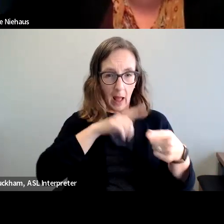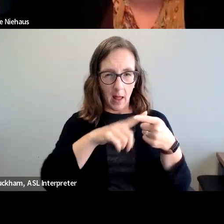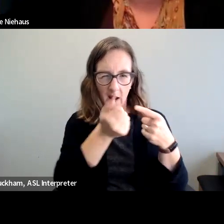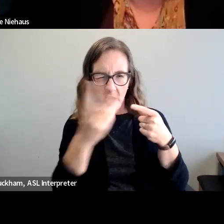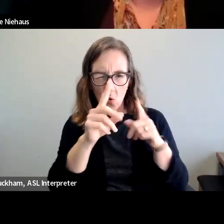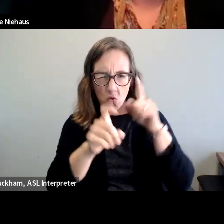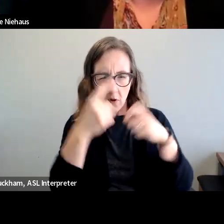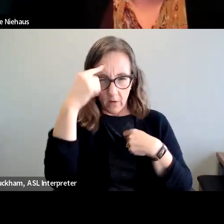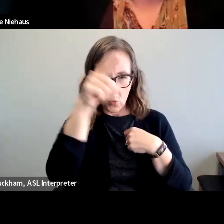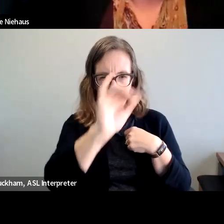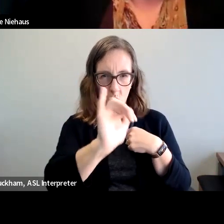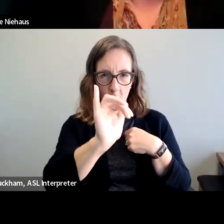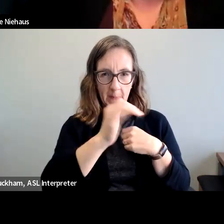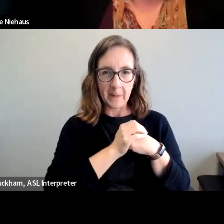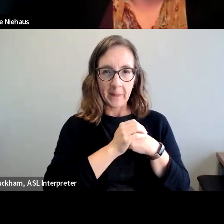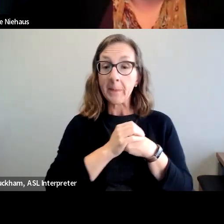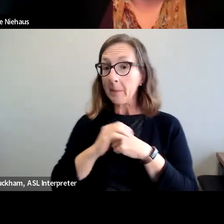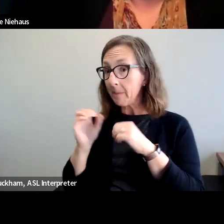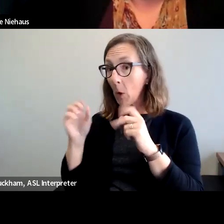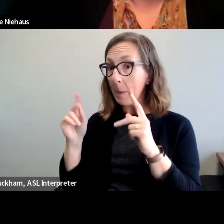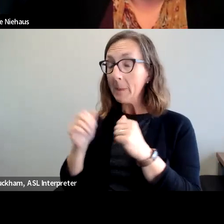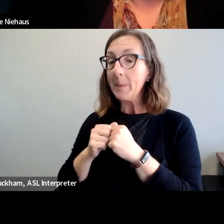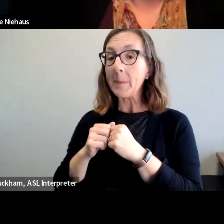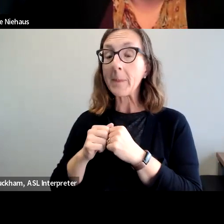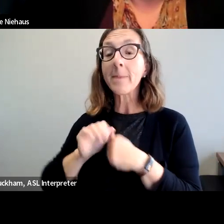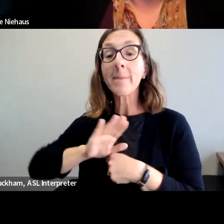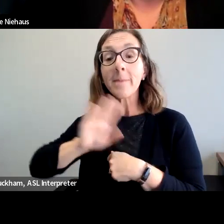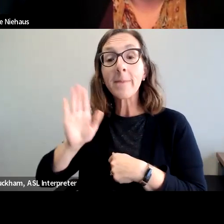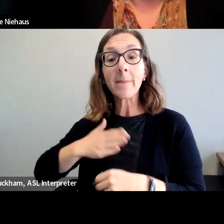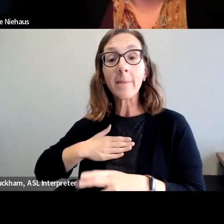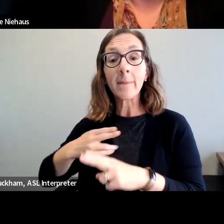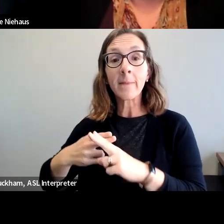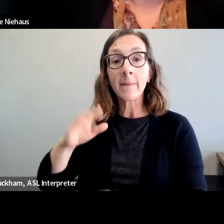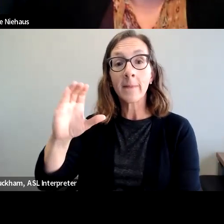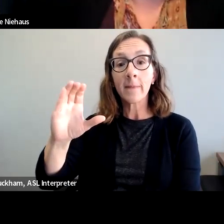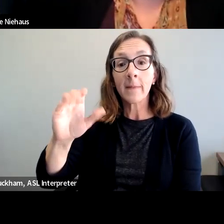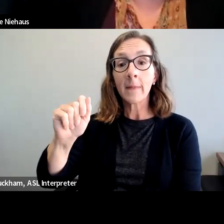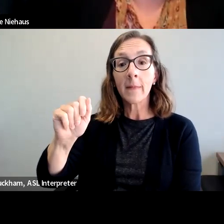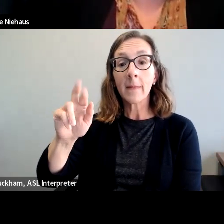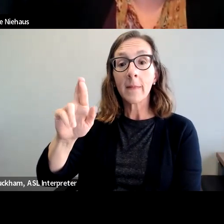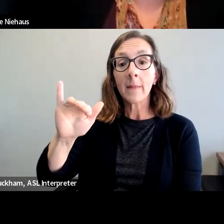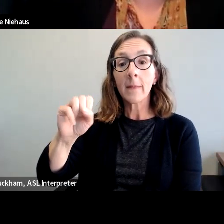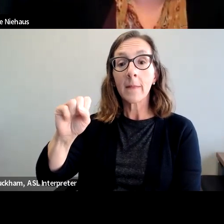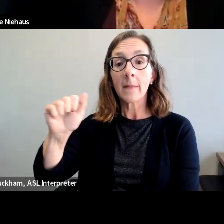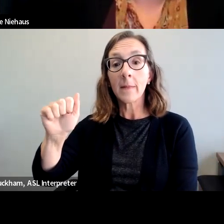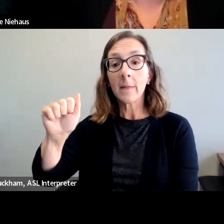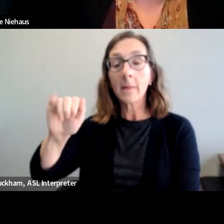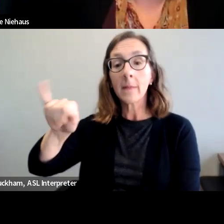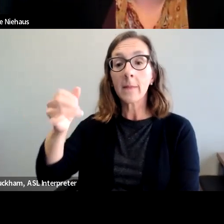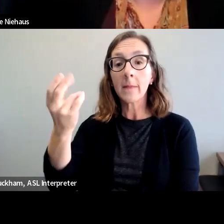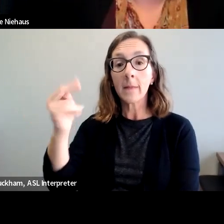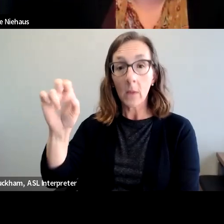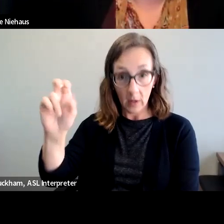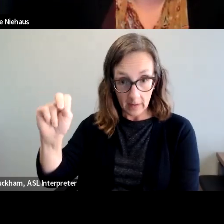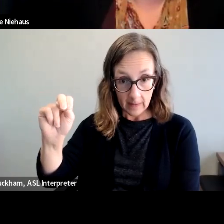specifically, Carissa. Okay. My name is Carissa Johnson. As far as my image description